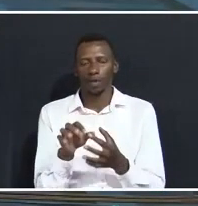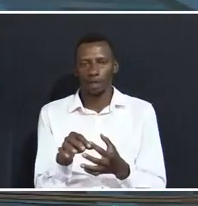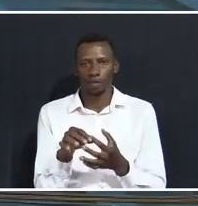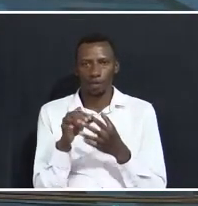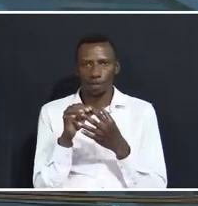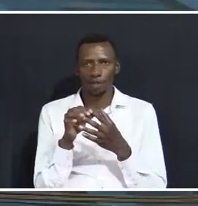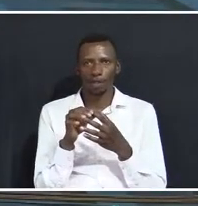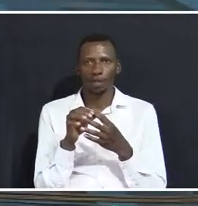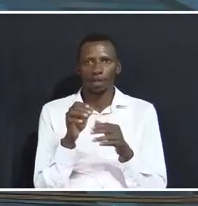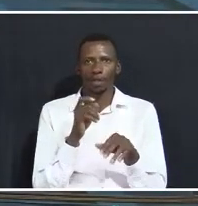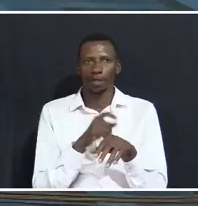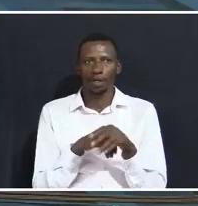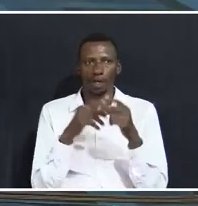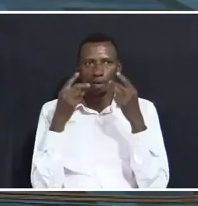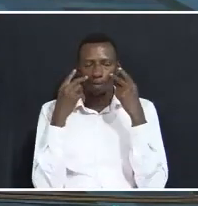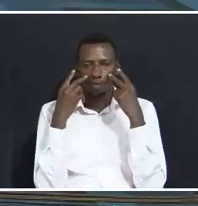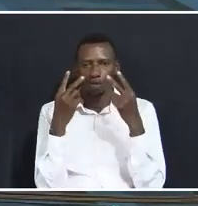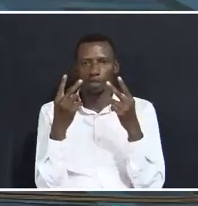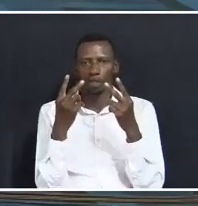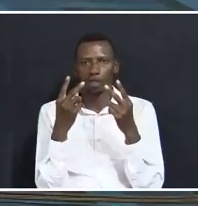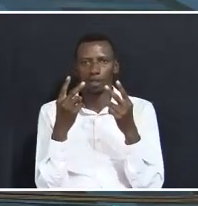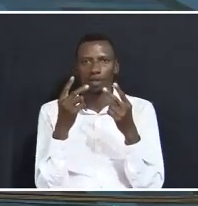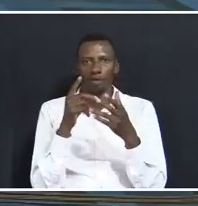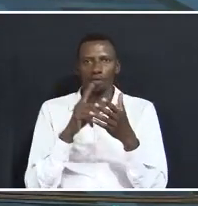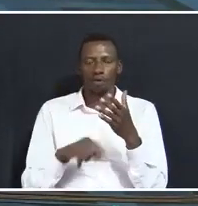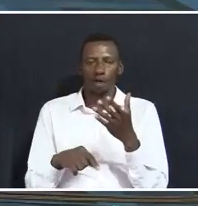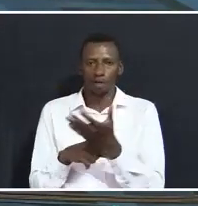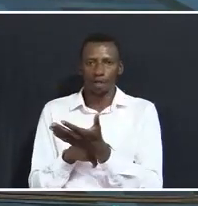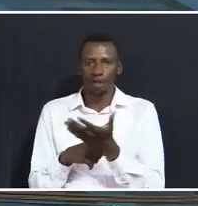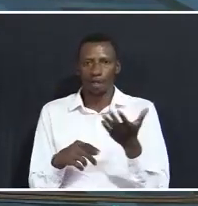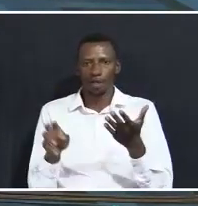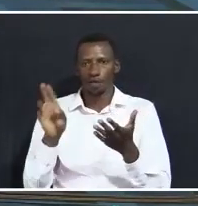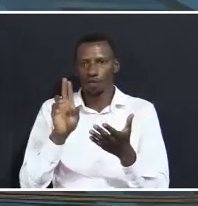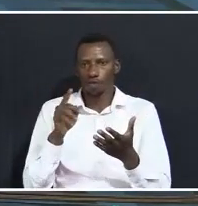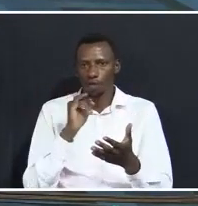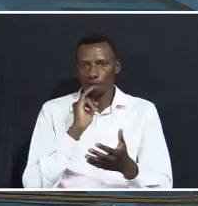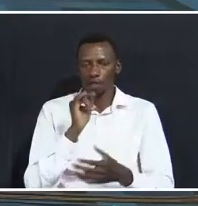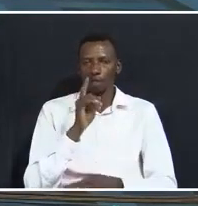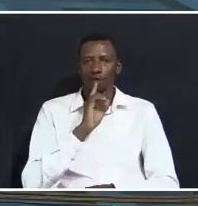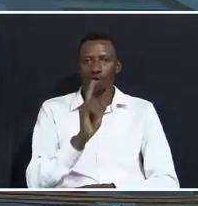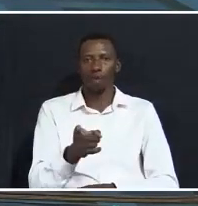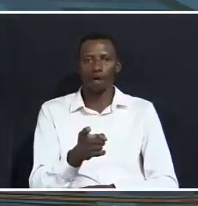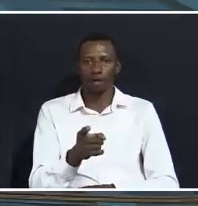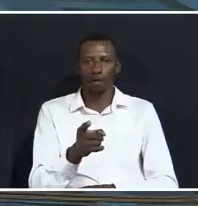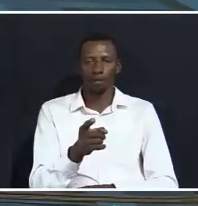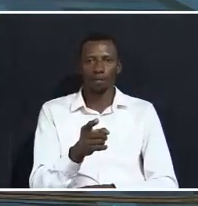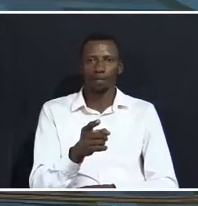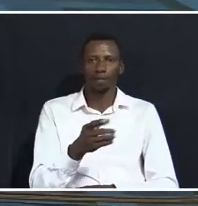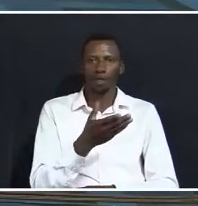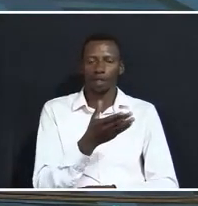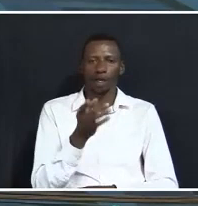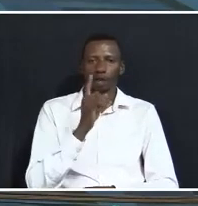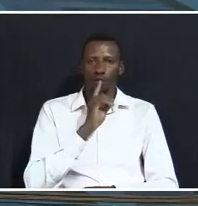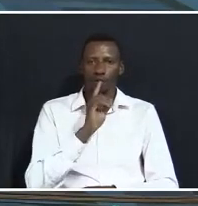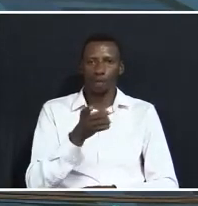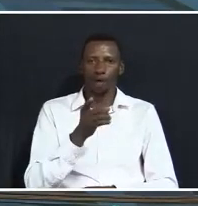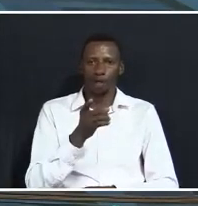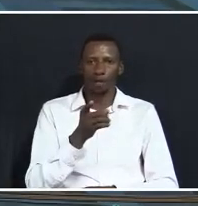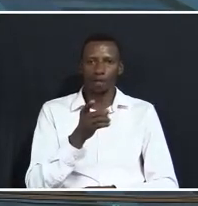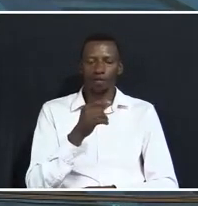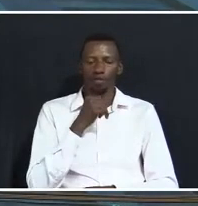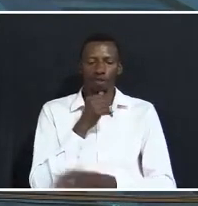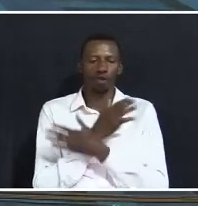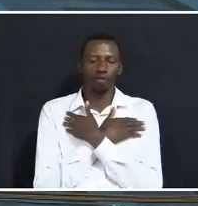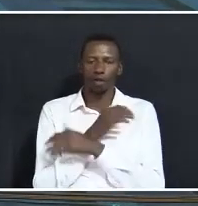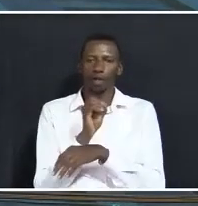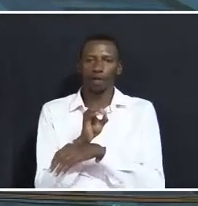Especially looking also at the fact that the word they use is a command. It's an imperative. is not a friendly advert.